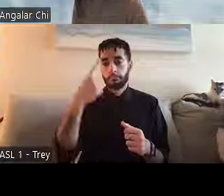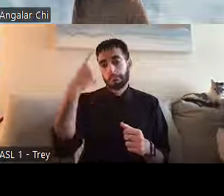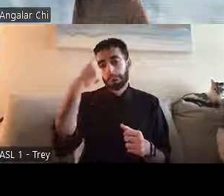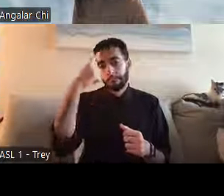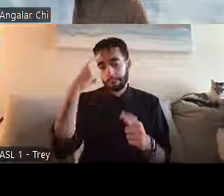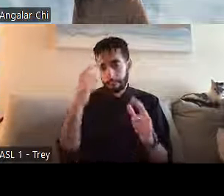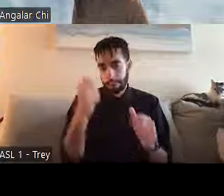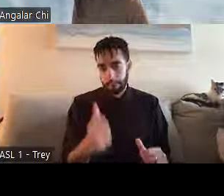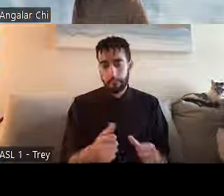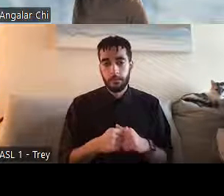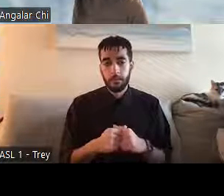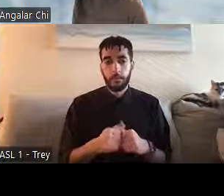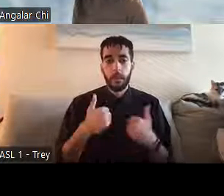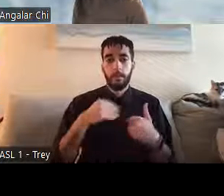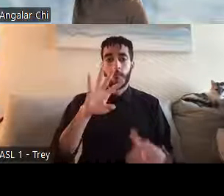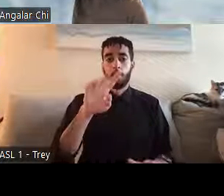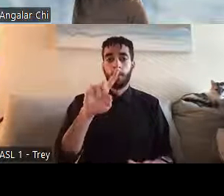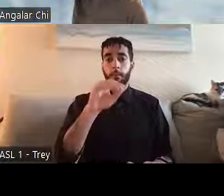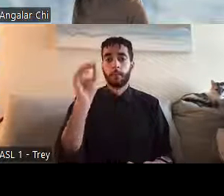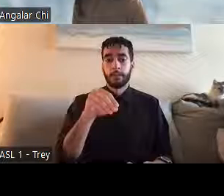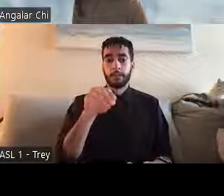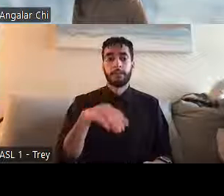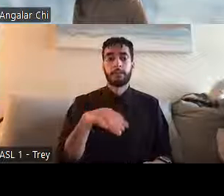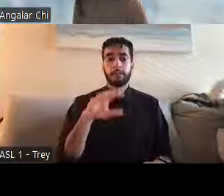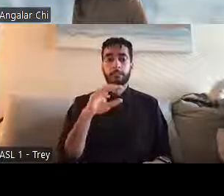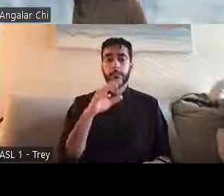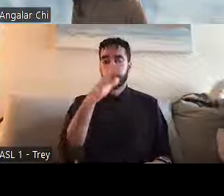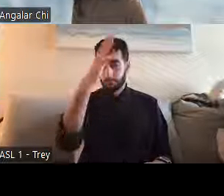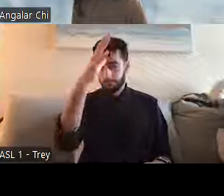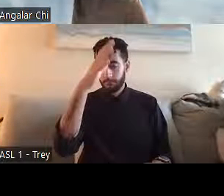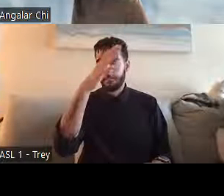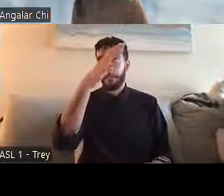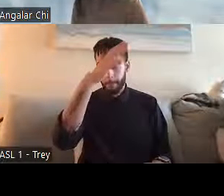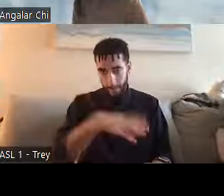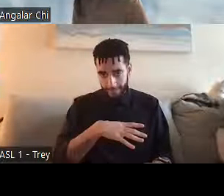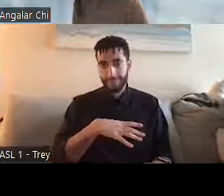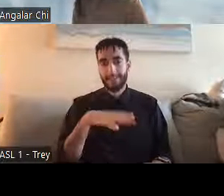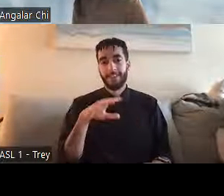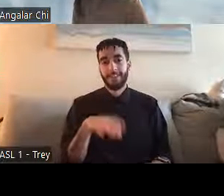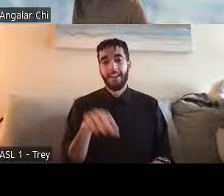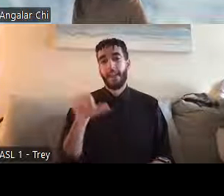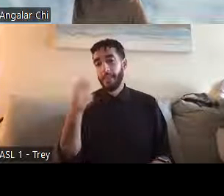and 41% males. Okay, next slide, please.